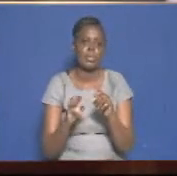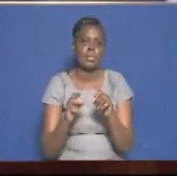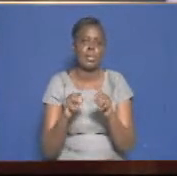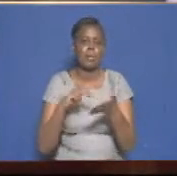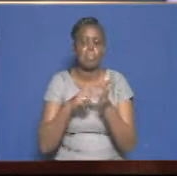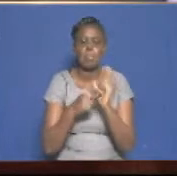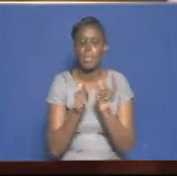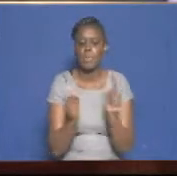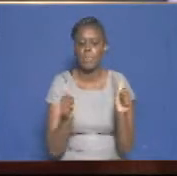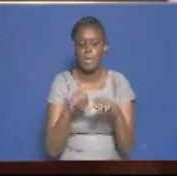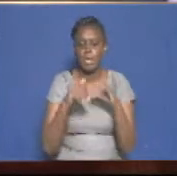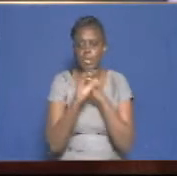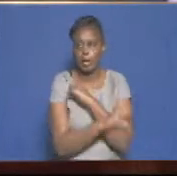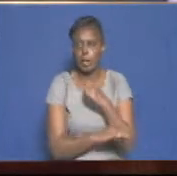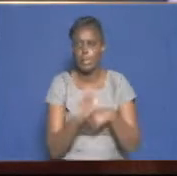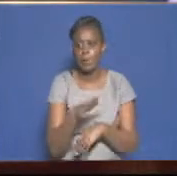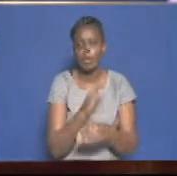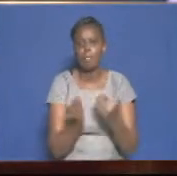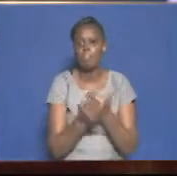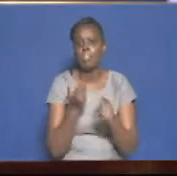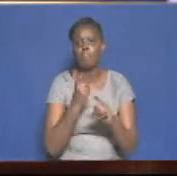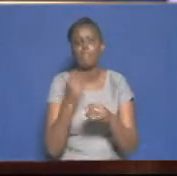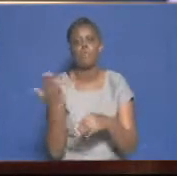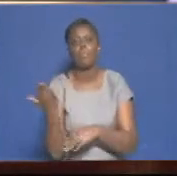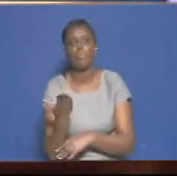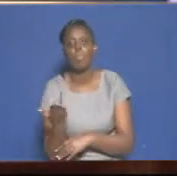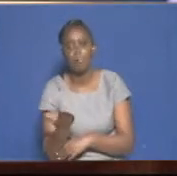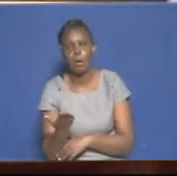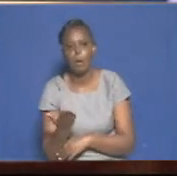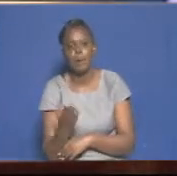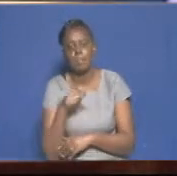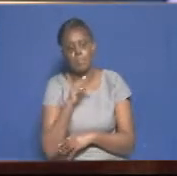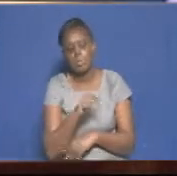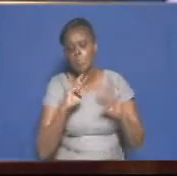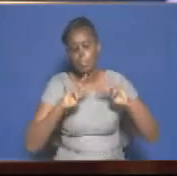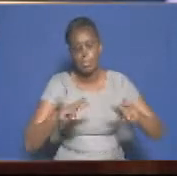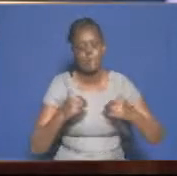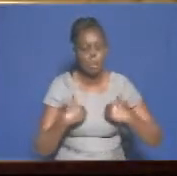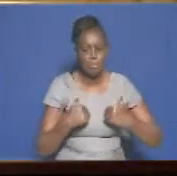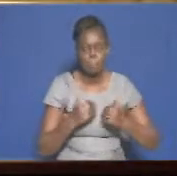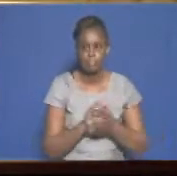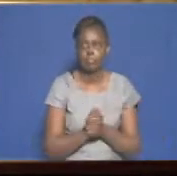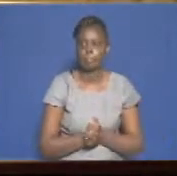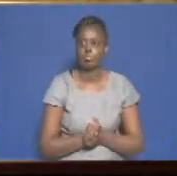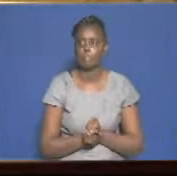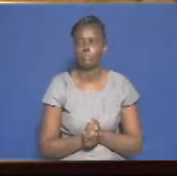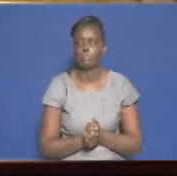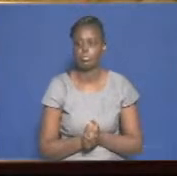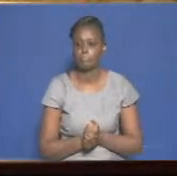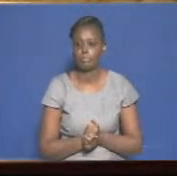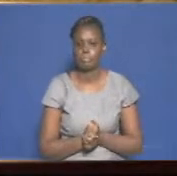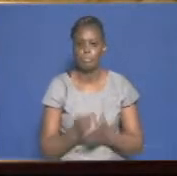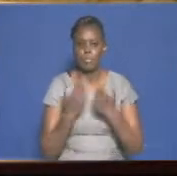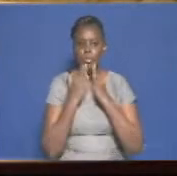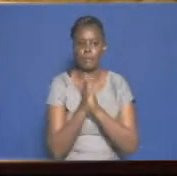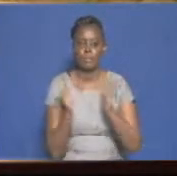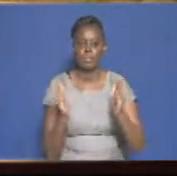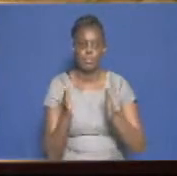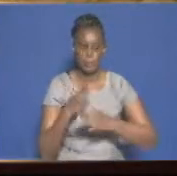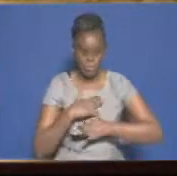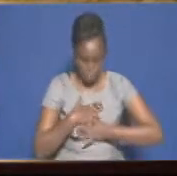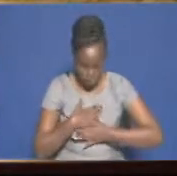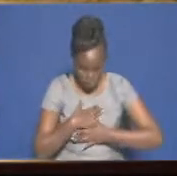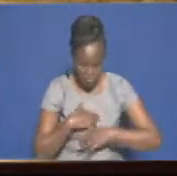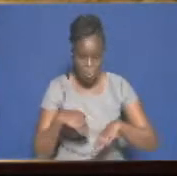well for the country, and he never cared where you come from. May his soul rest in peace. Thank you very much, Honourable